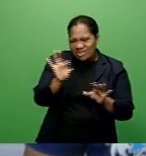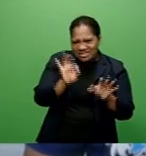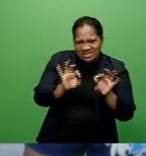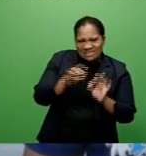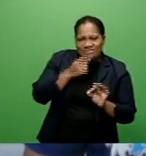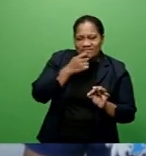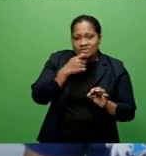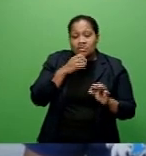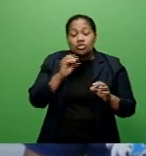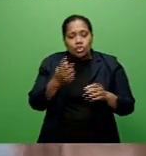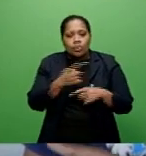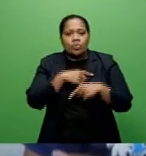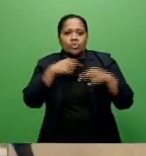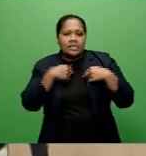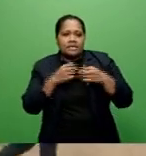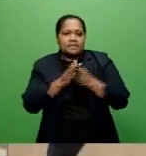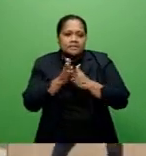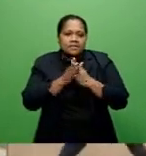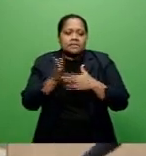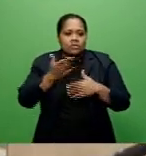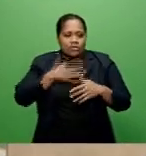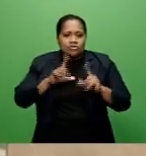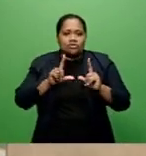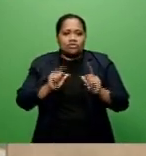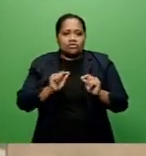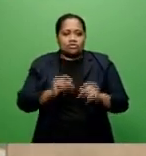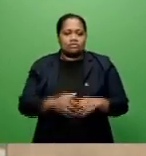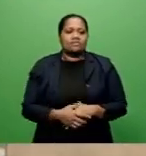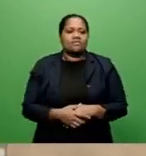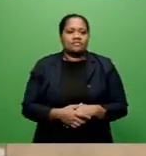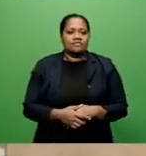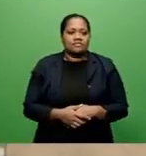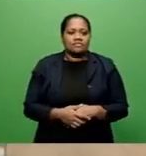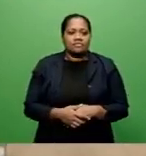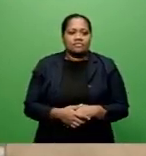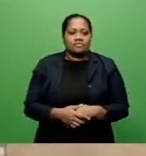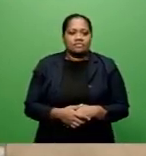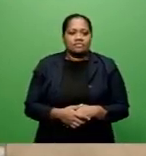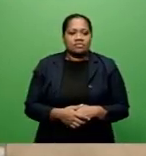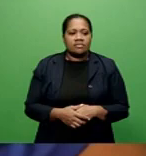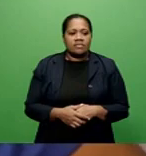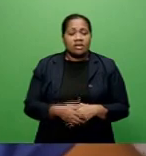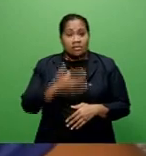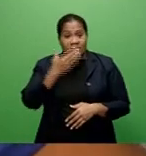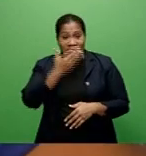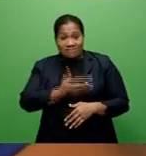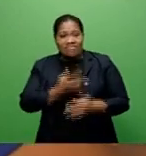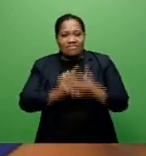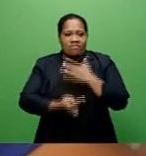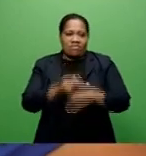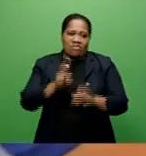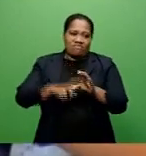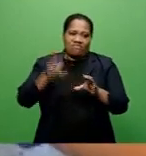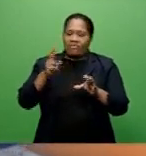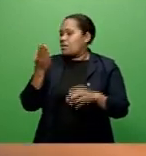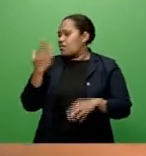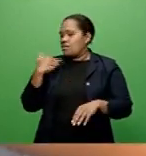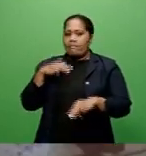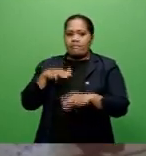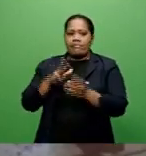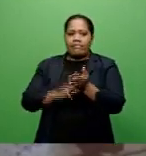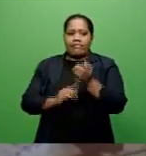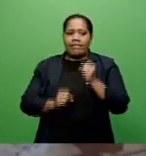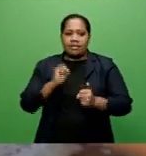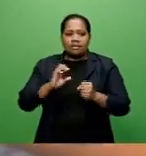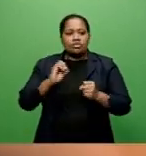motivation was to reach our goal. Mohammed Zabir, who has been unemployed since last March, had to look for a way to earn